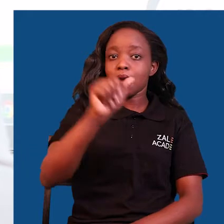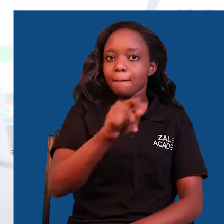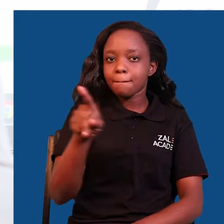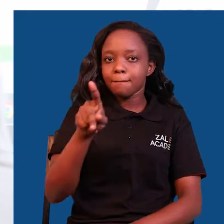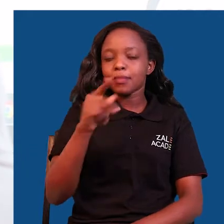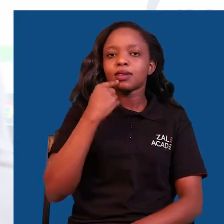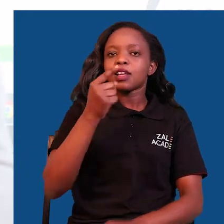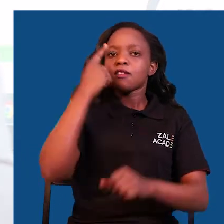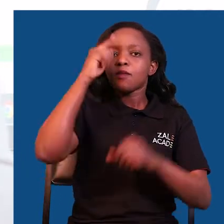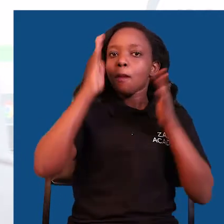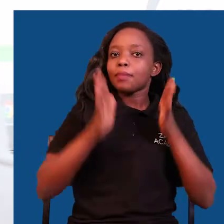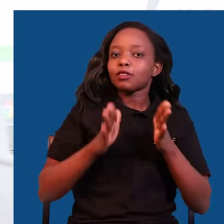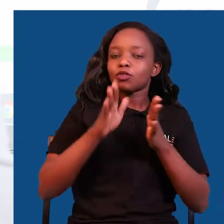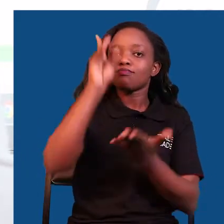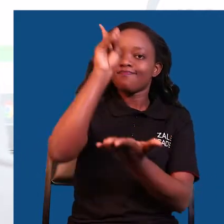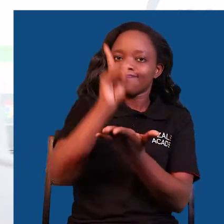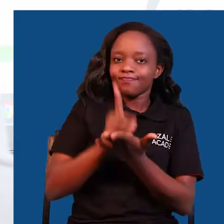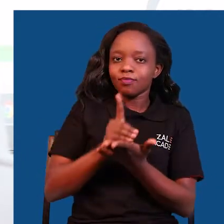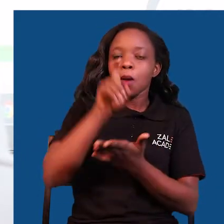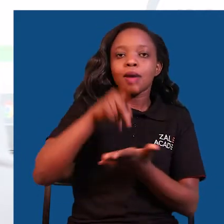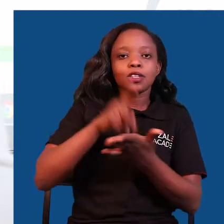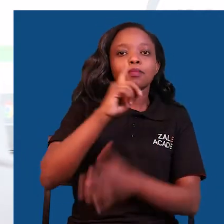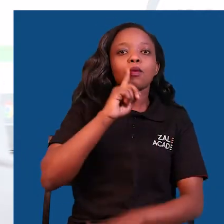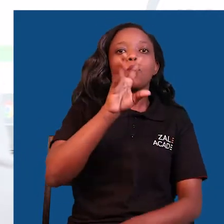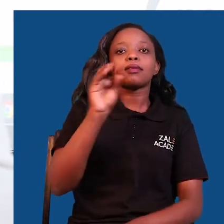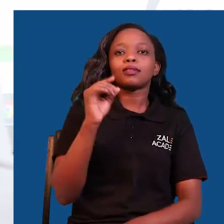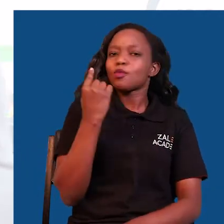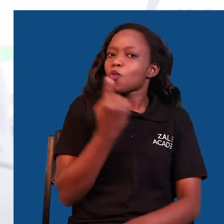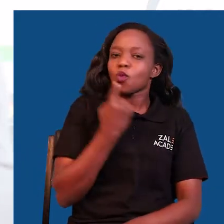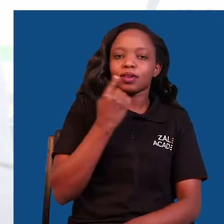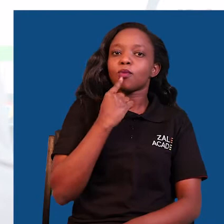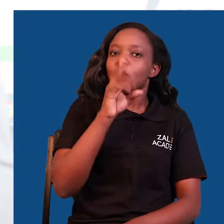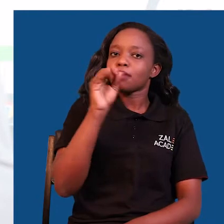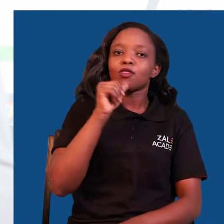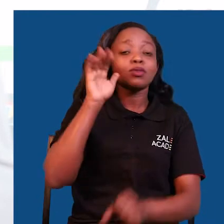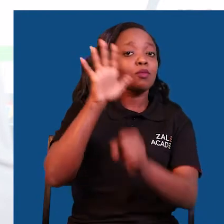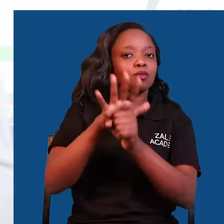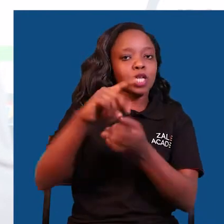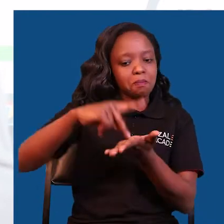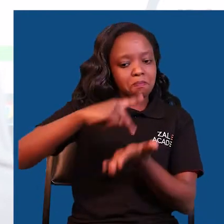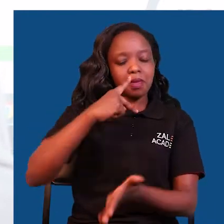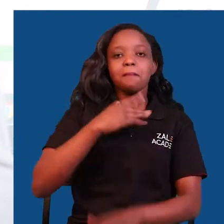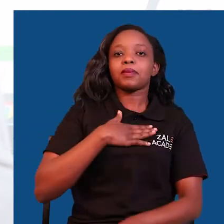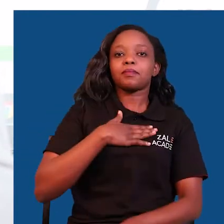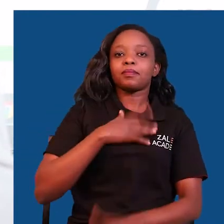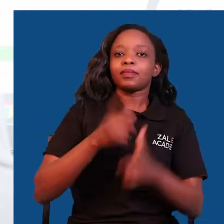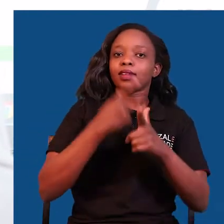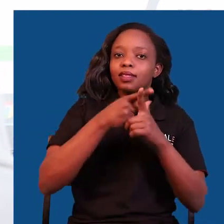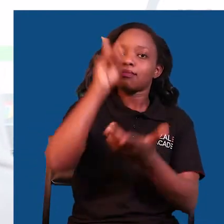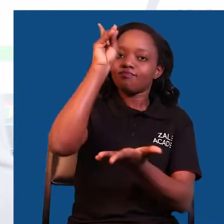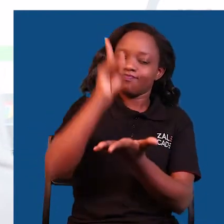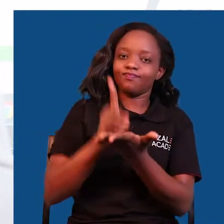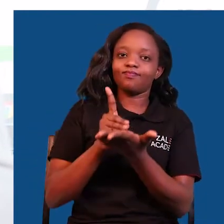you say, for someone to download my application, you can pay me 100 shillings, just 100 shillings. It's not much, so you pay me that. And you